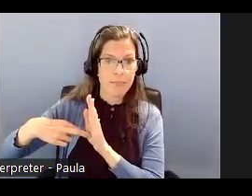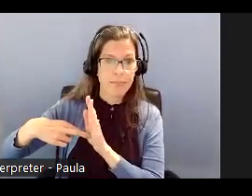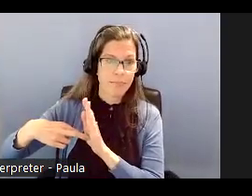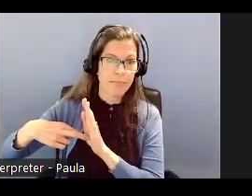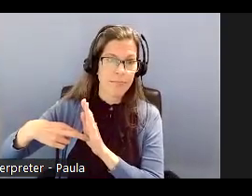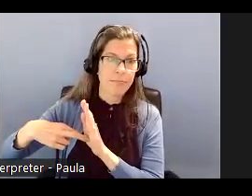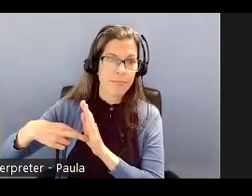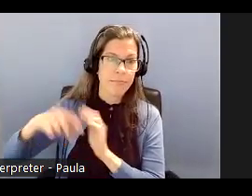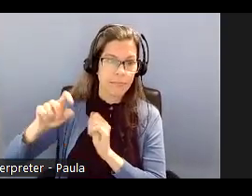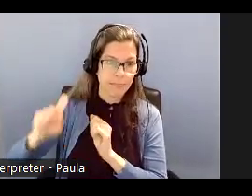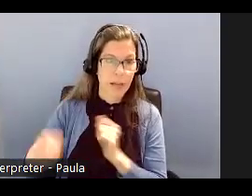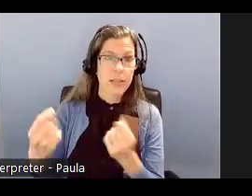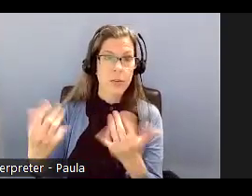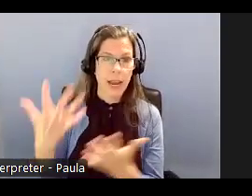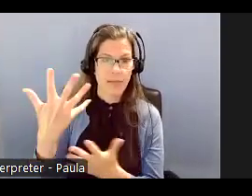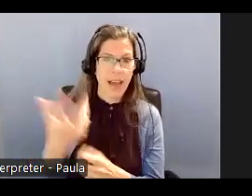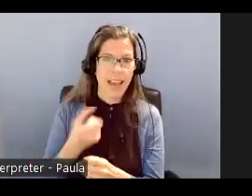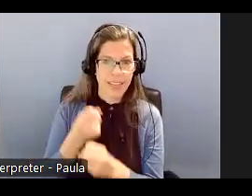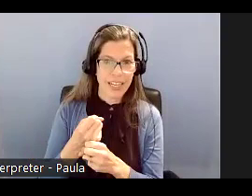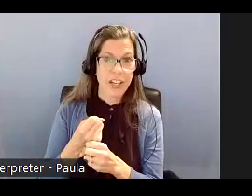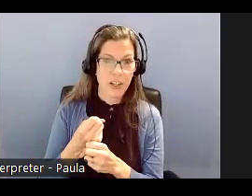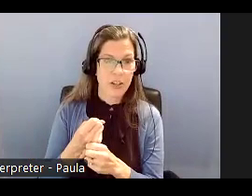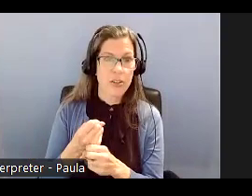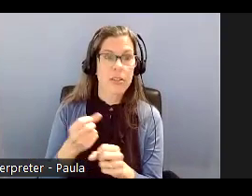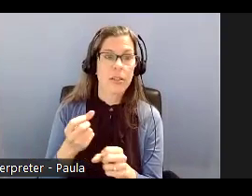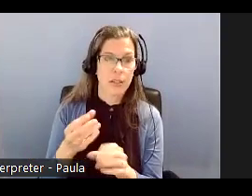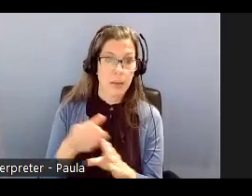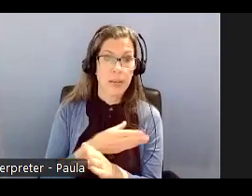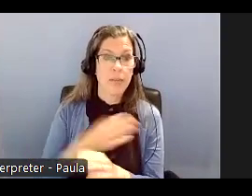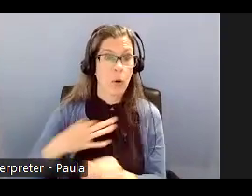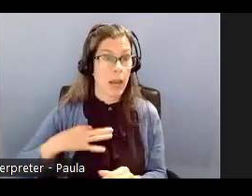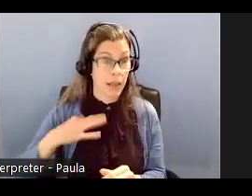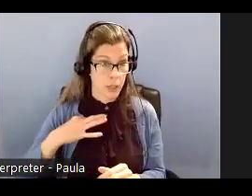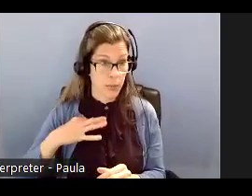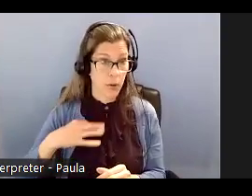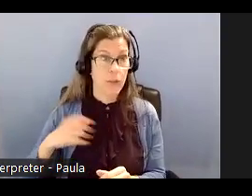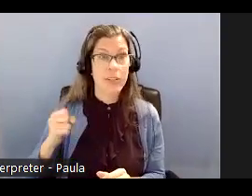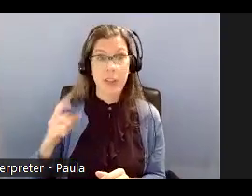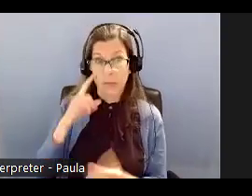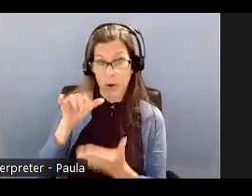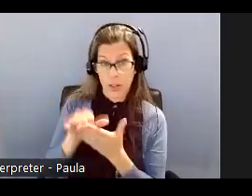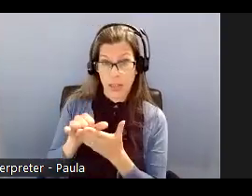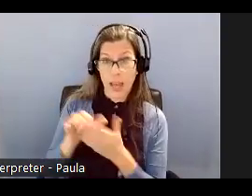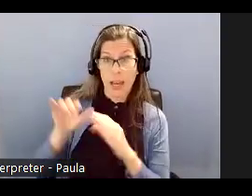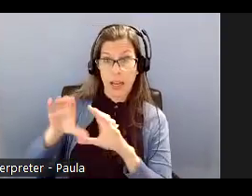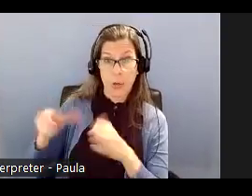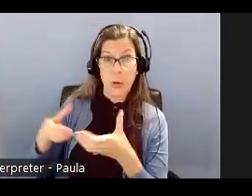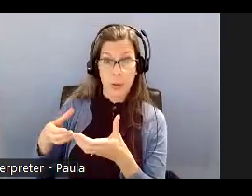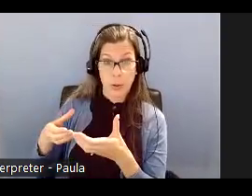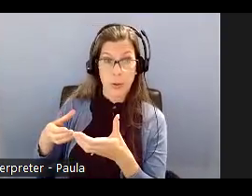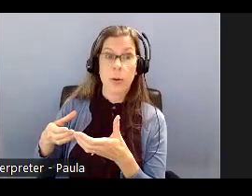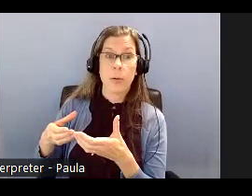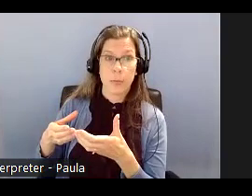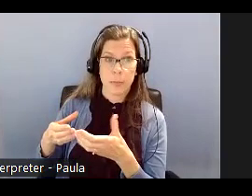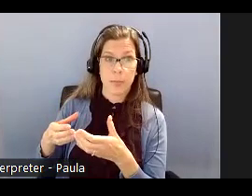indicate that they have to wait those 5 years before being eligible. So for that population that is within